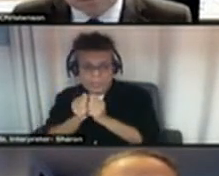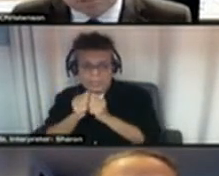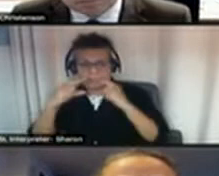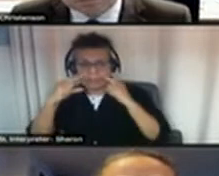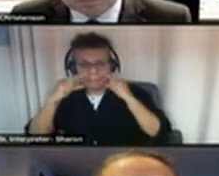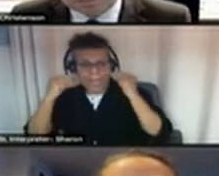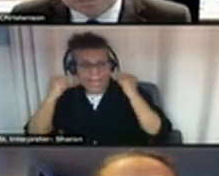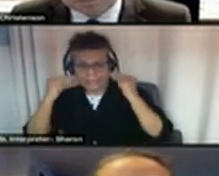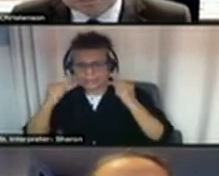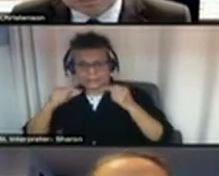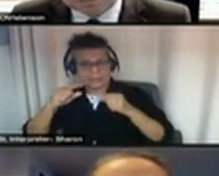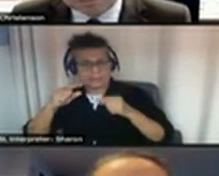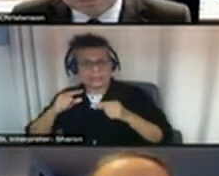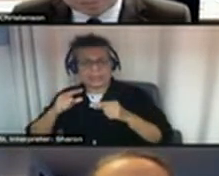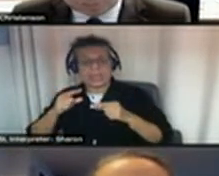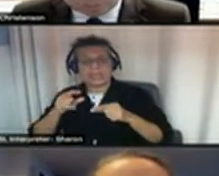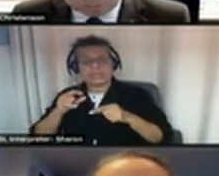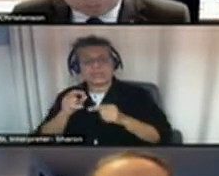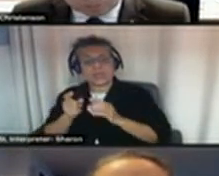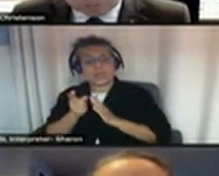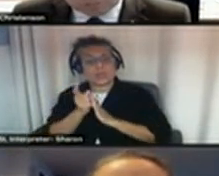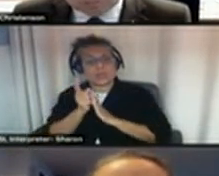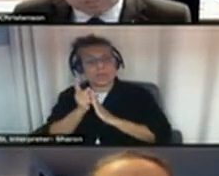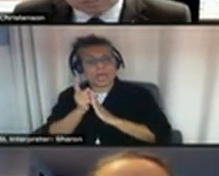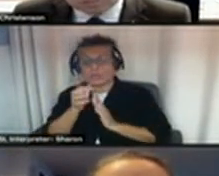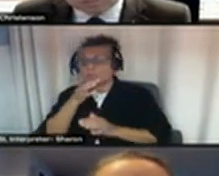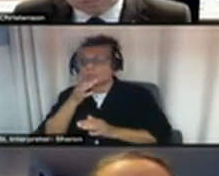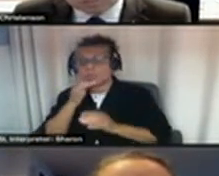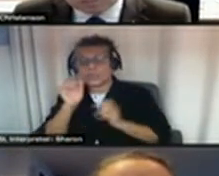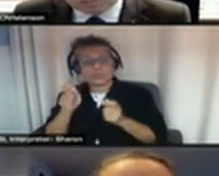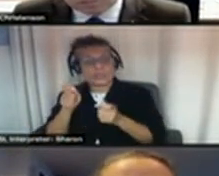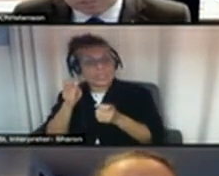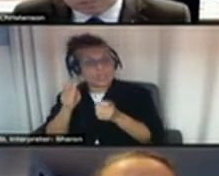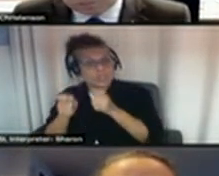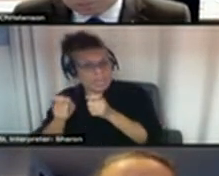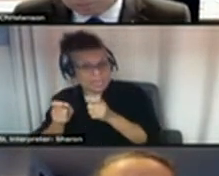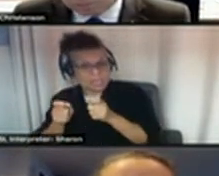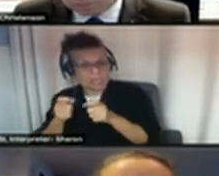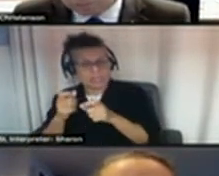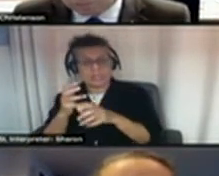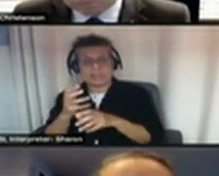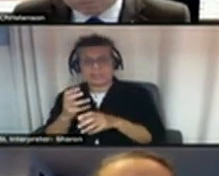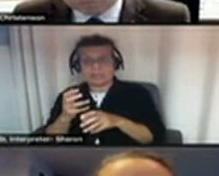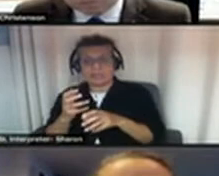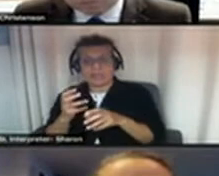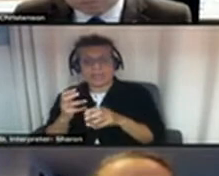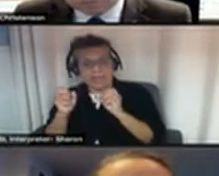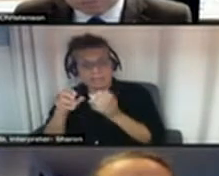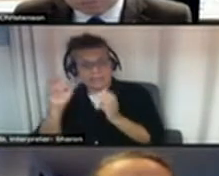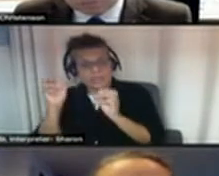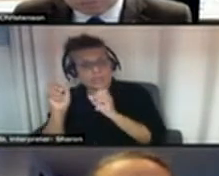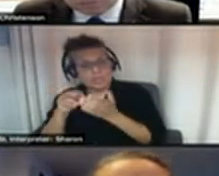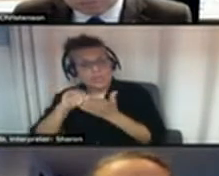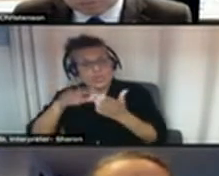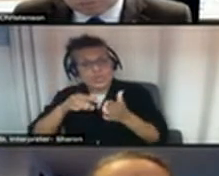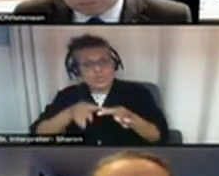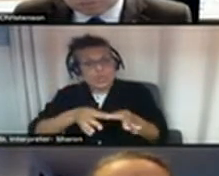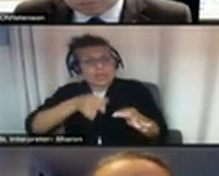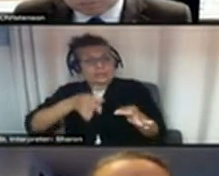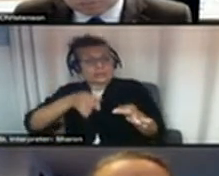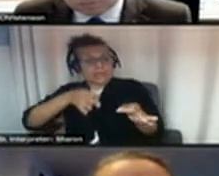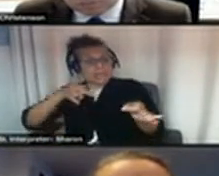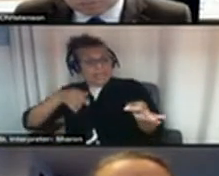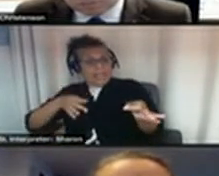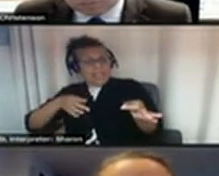And the sooner that we're able to revise this and hopefully get those students back on track and